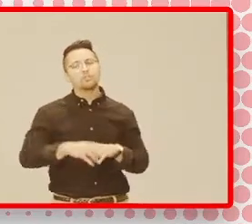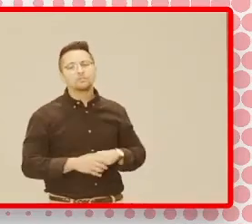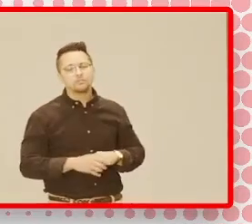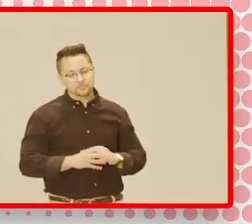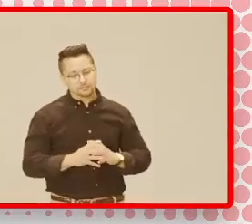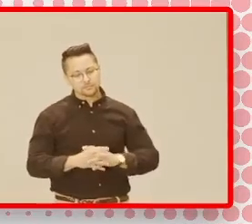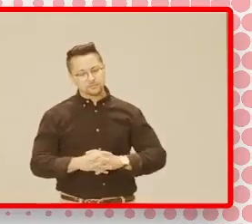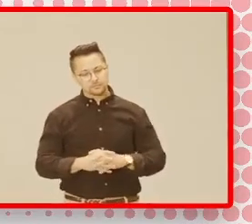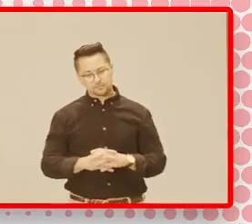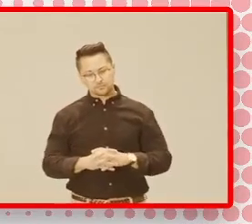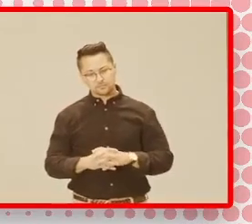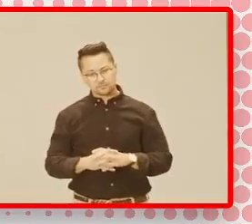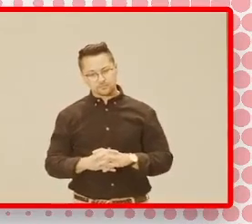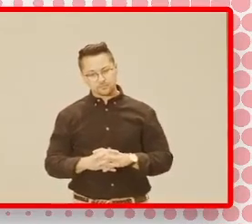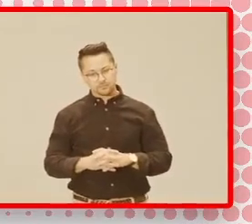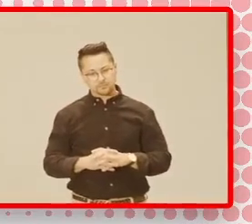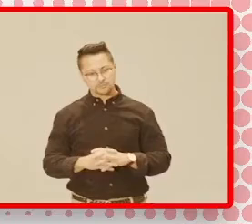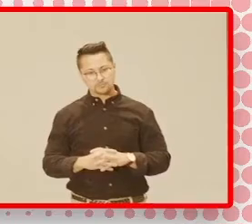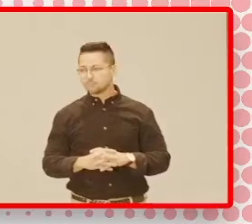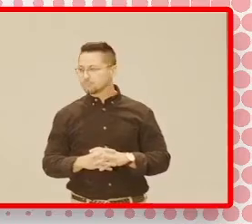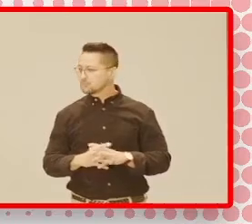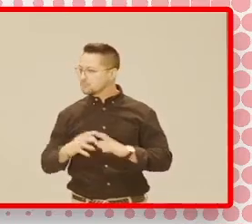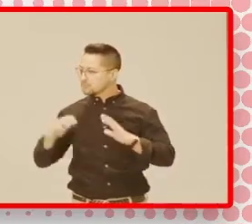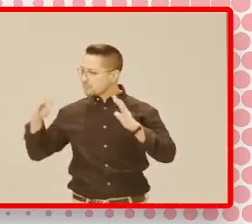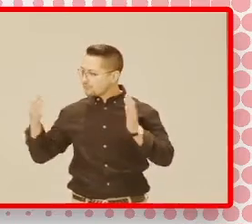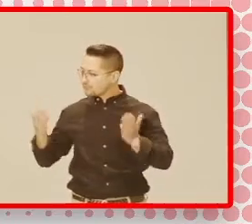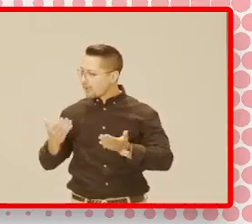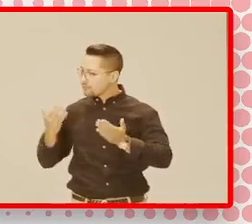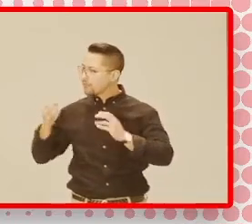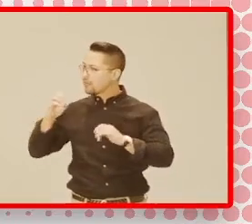invited me to the USA Games.